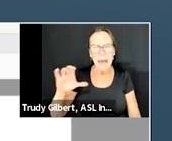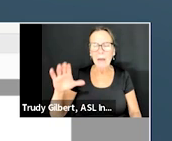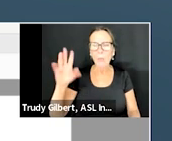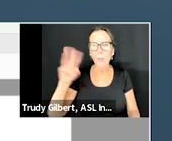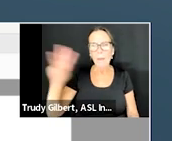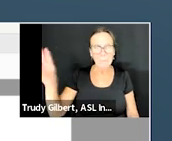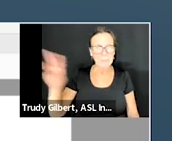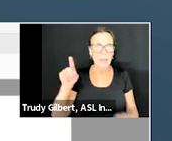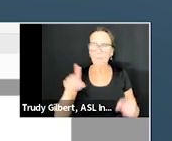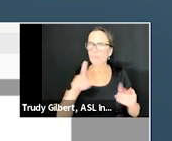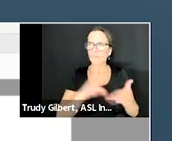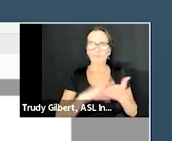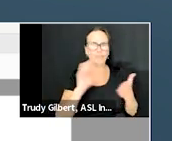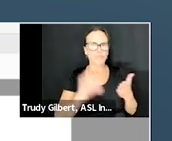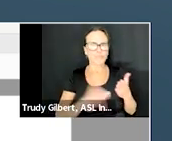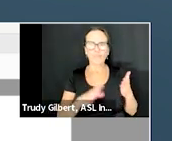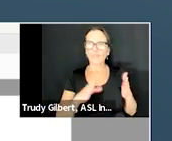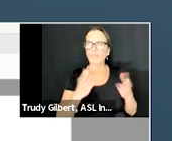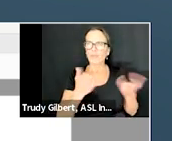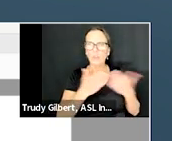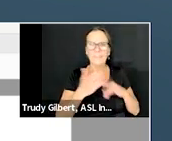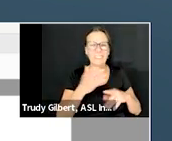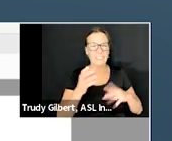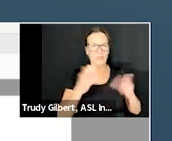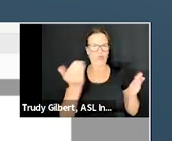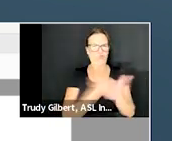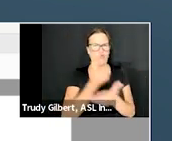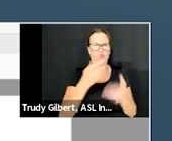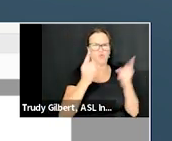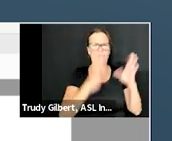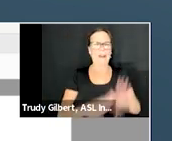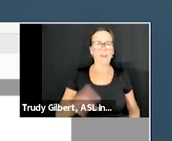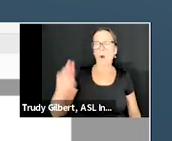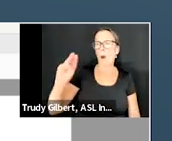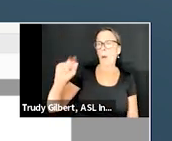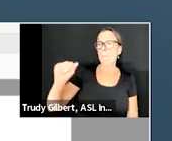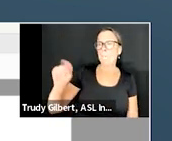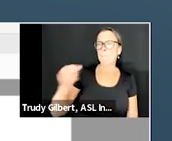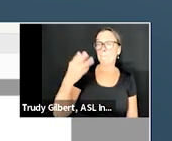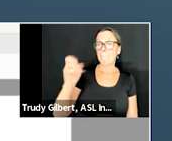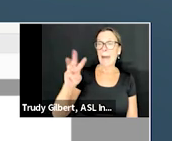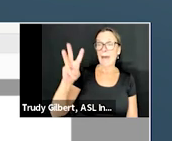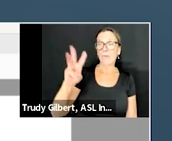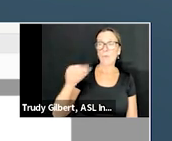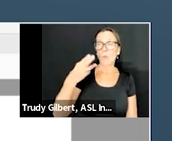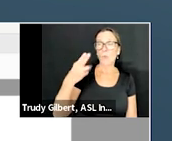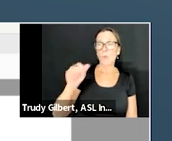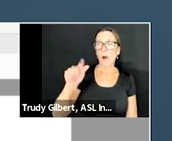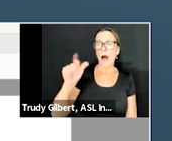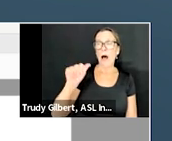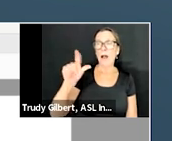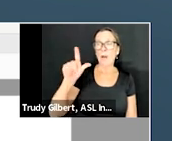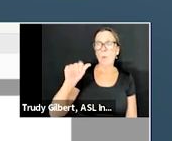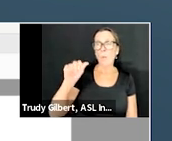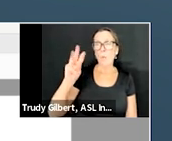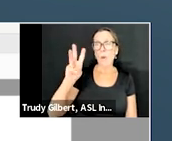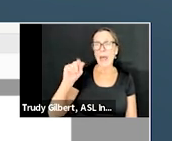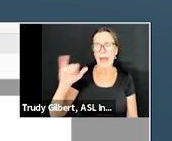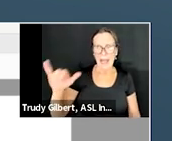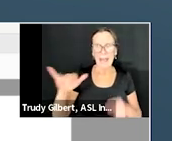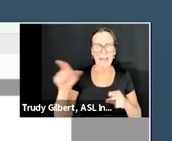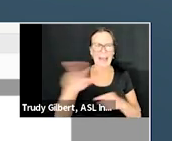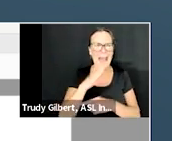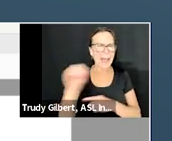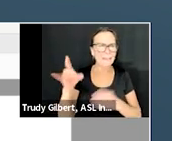student services. His name is Matthew Holloway. Celeste Malvezzi is the assistant director. And again, I've included